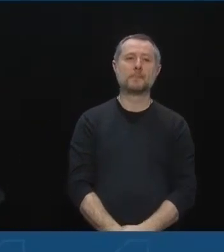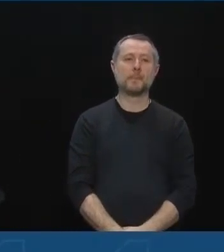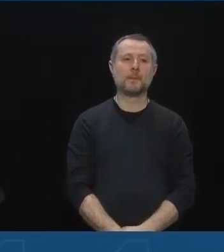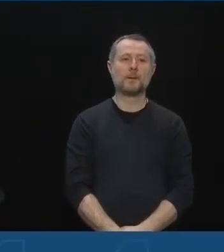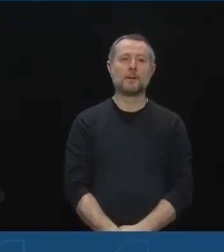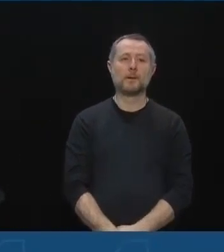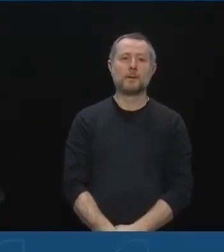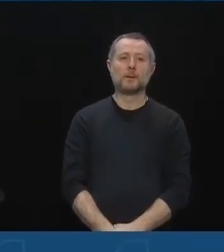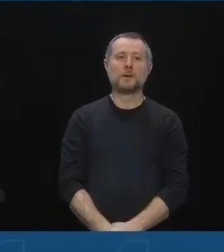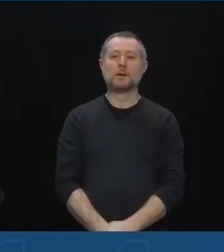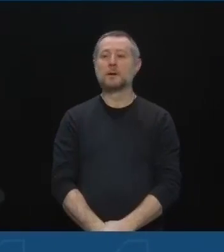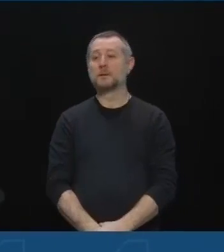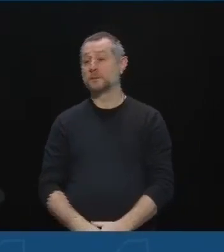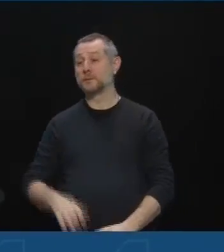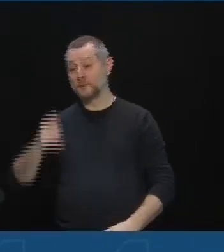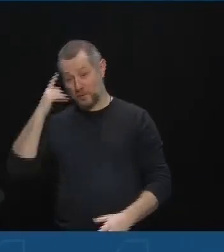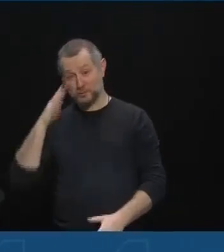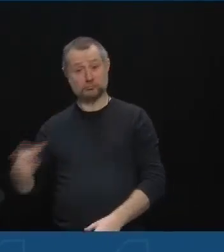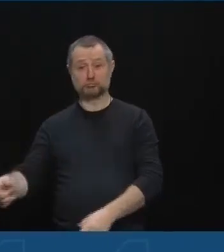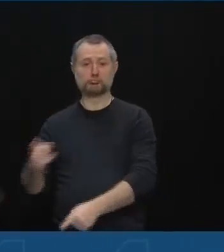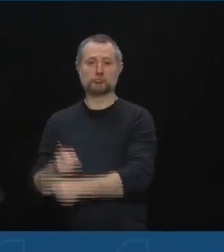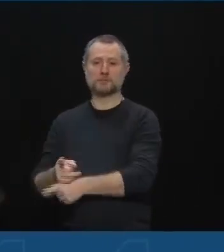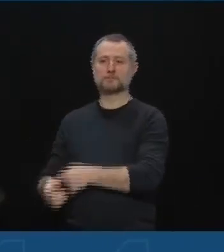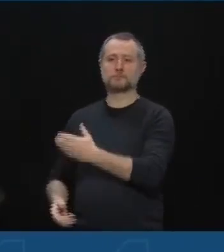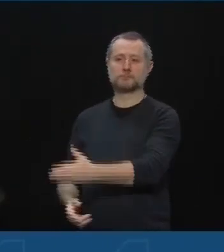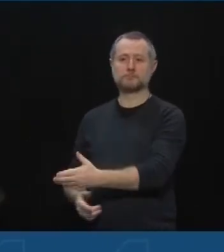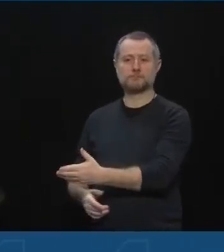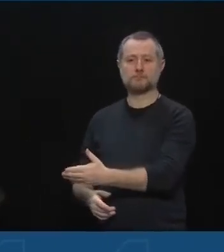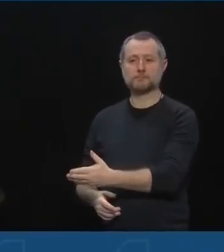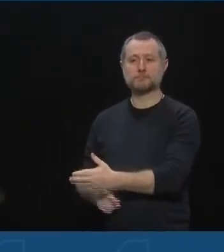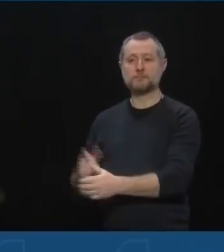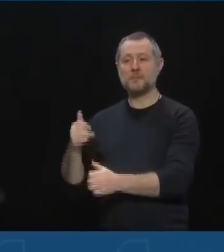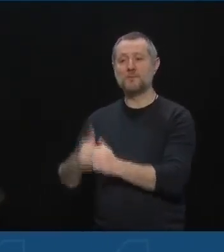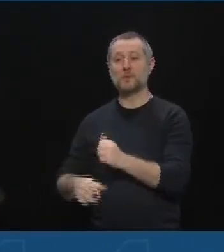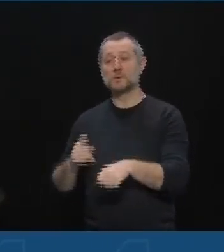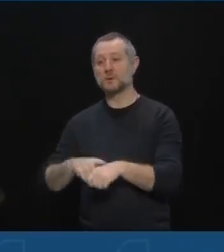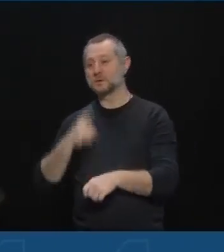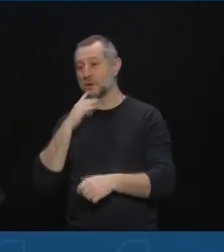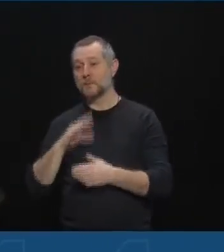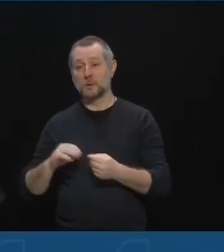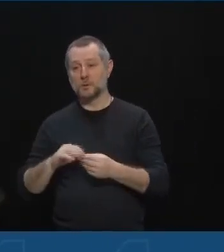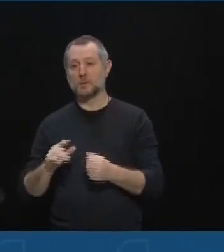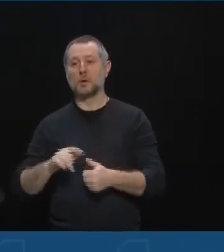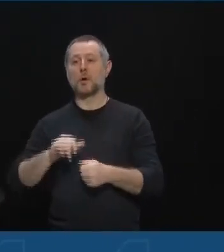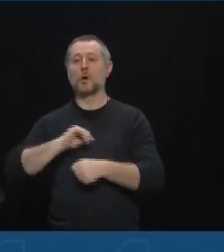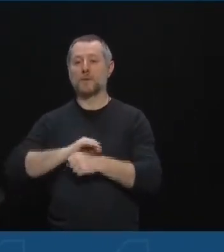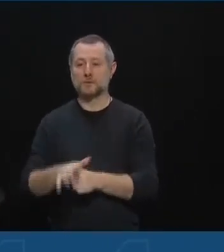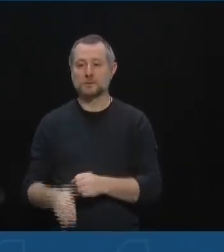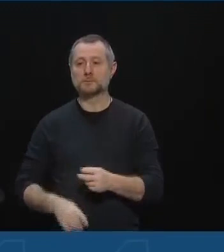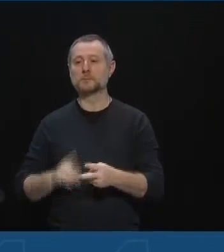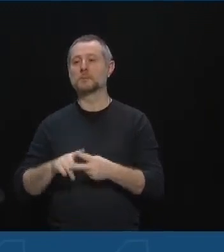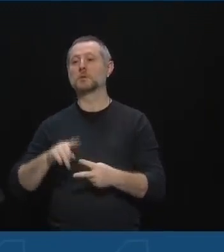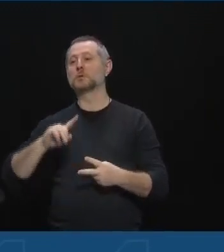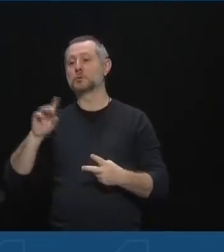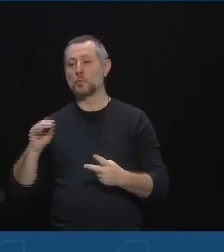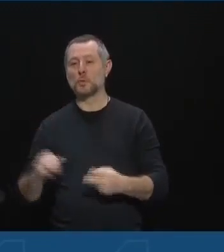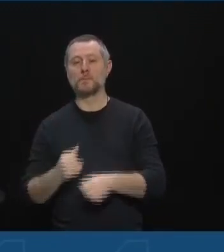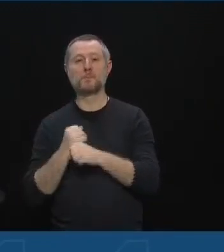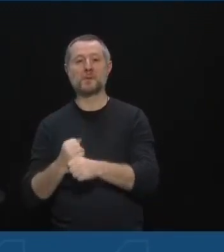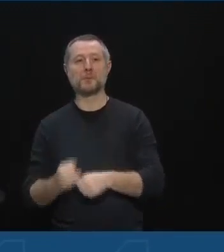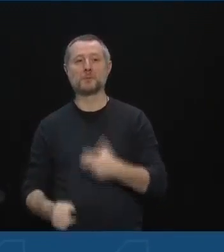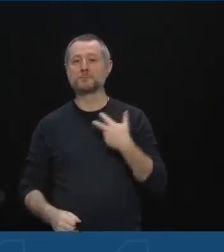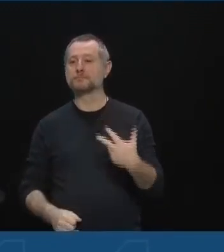And the governor's right through everything. COVID, baseball, the zoo. But New York State, let me tell you, the Seneca Park Zoo, the Rochester Red